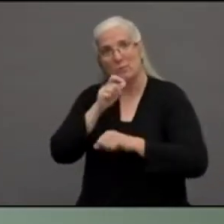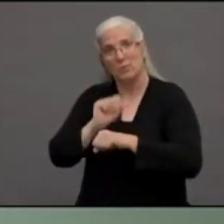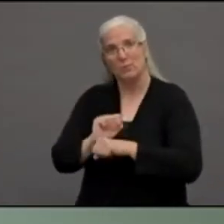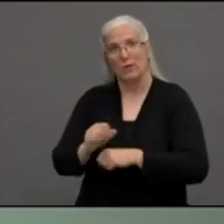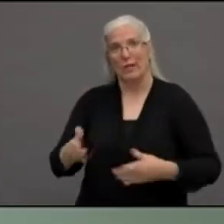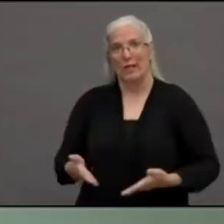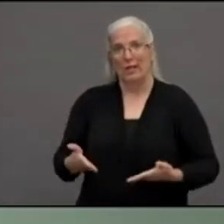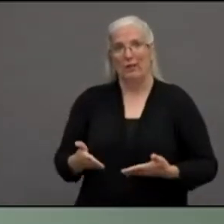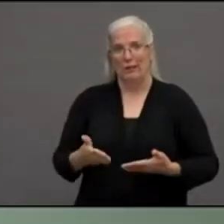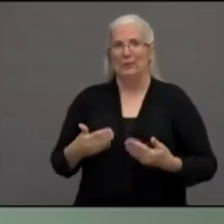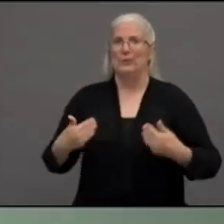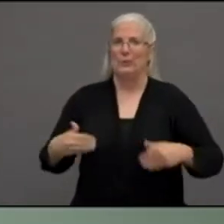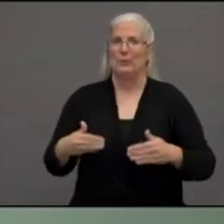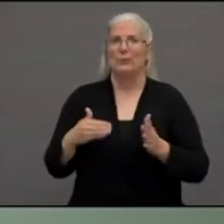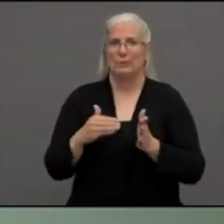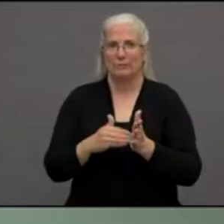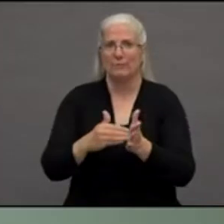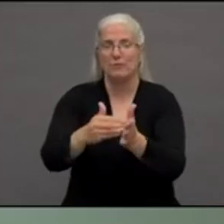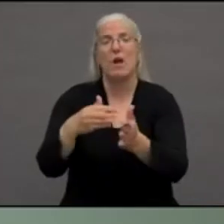of course. But